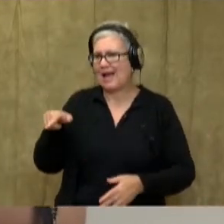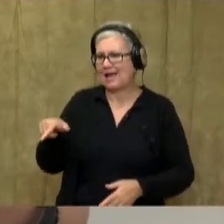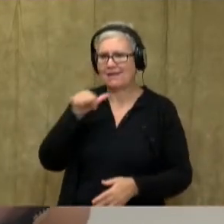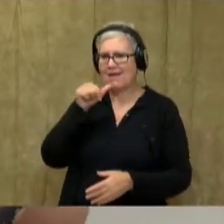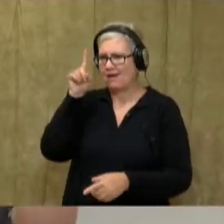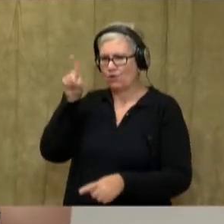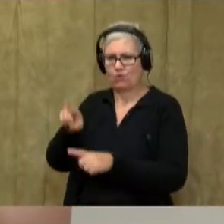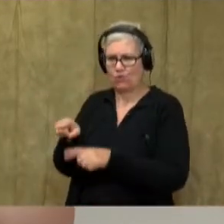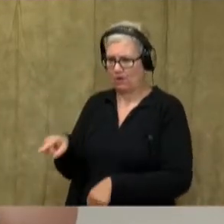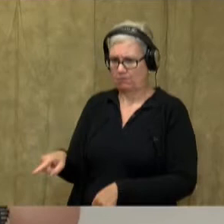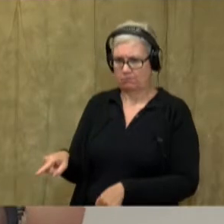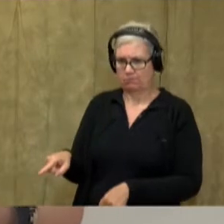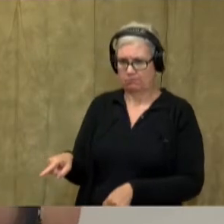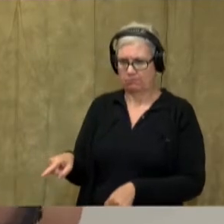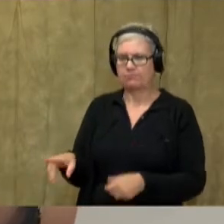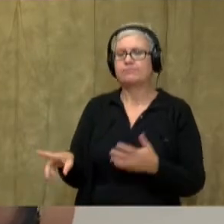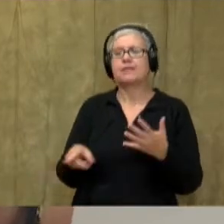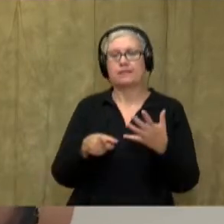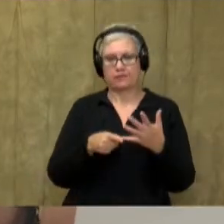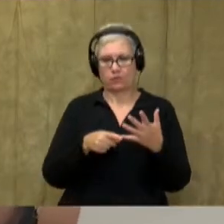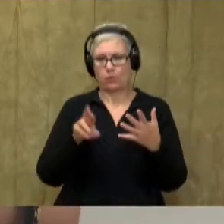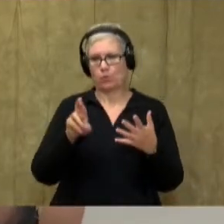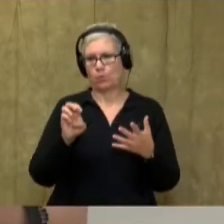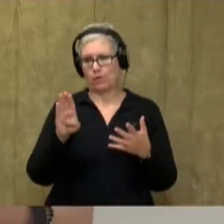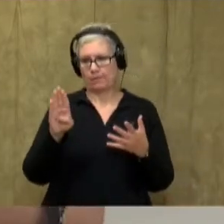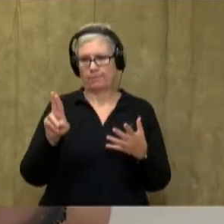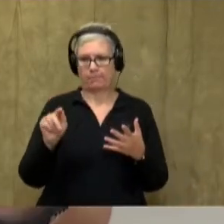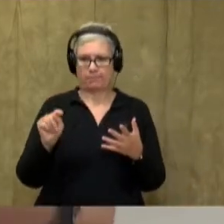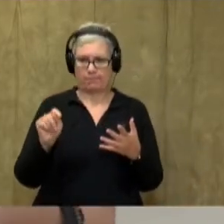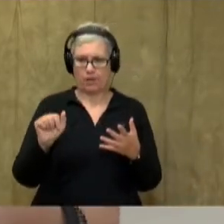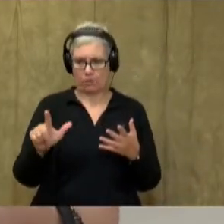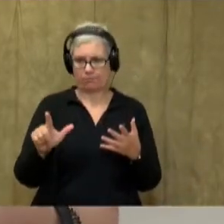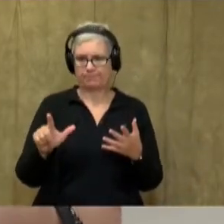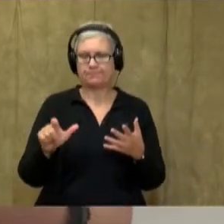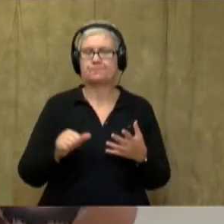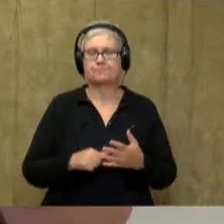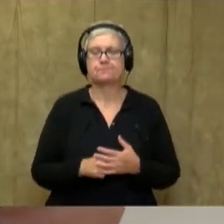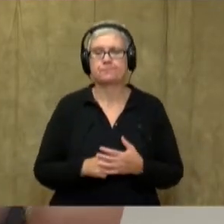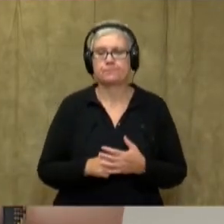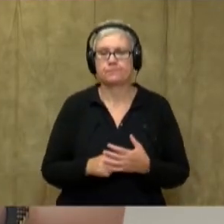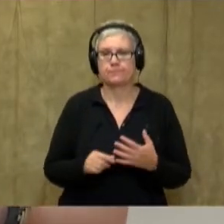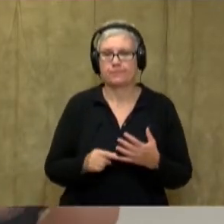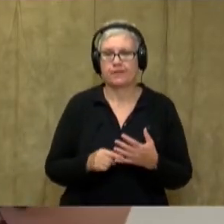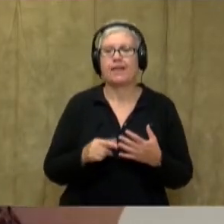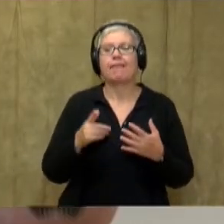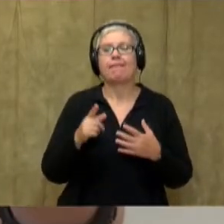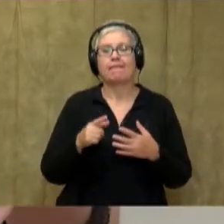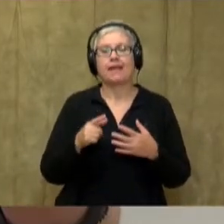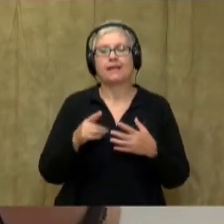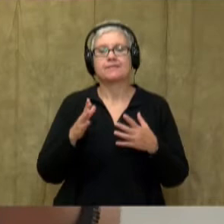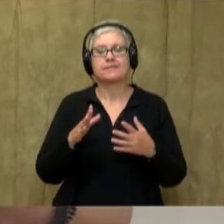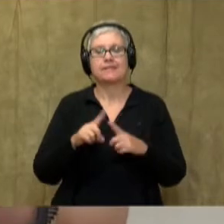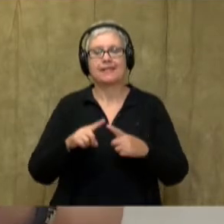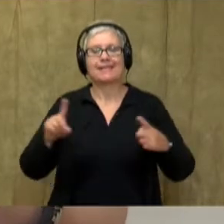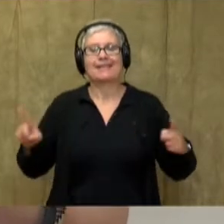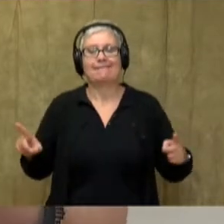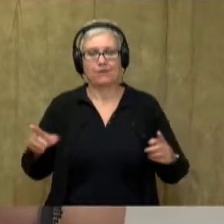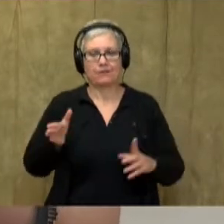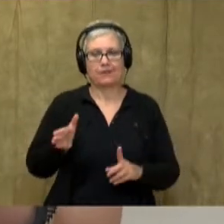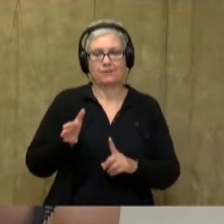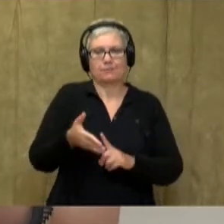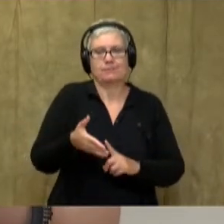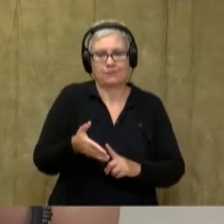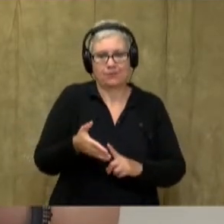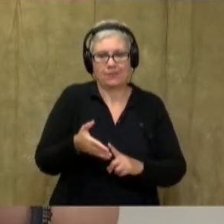to have an argument. And this is what makes that difference between just argument or persuasion and